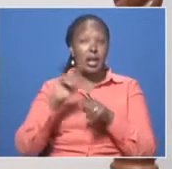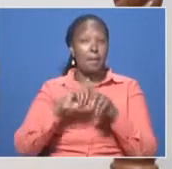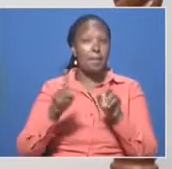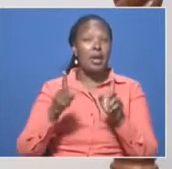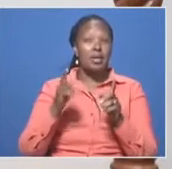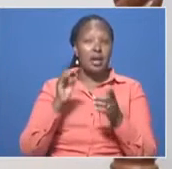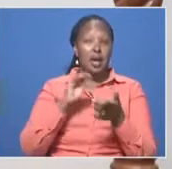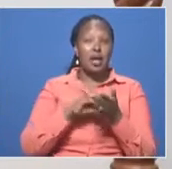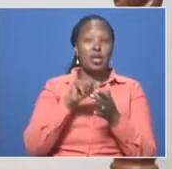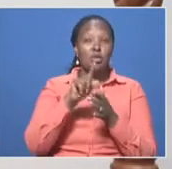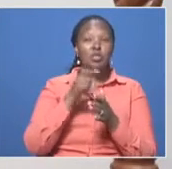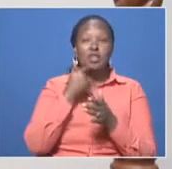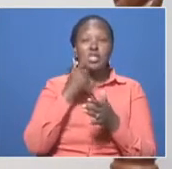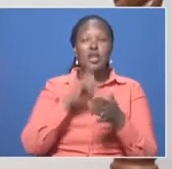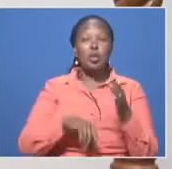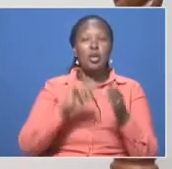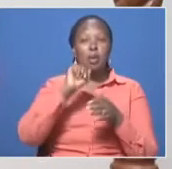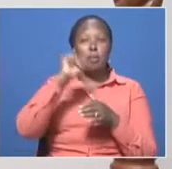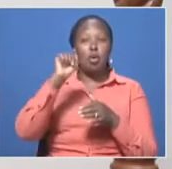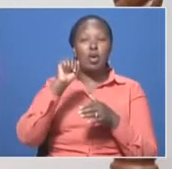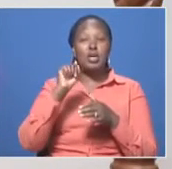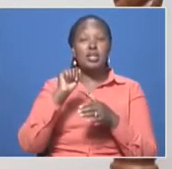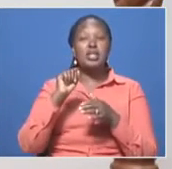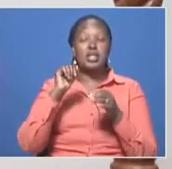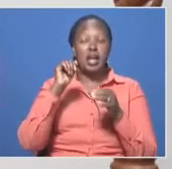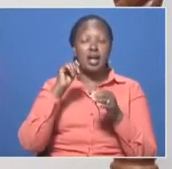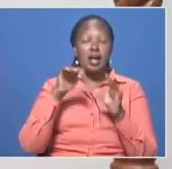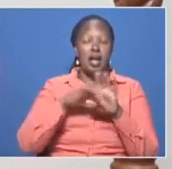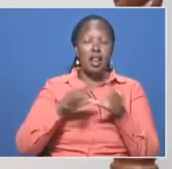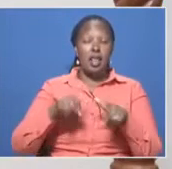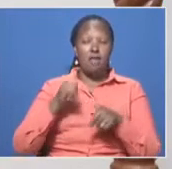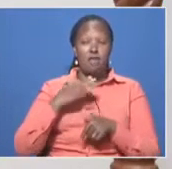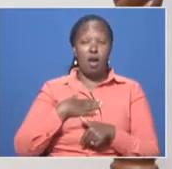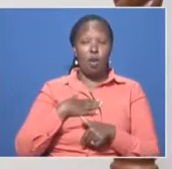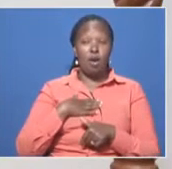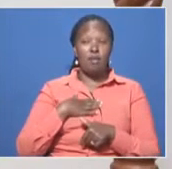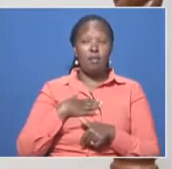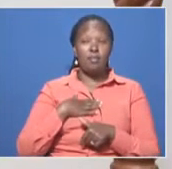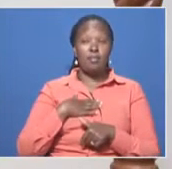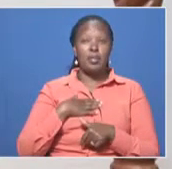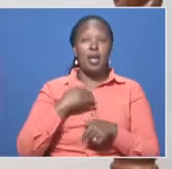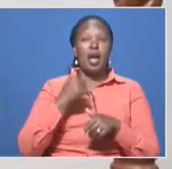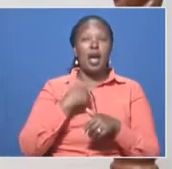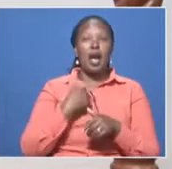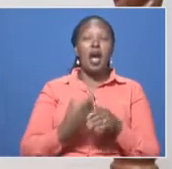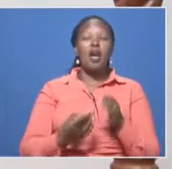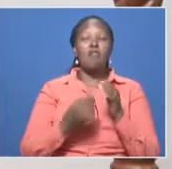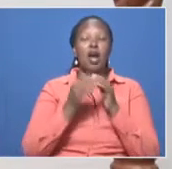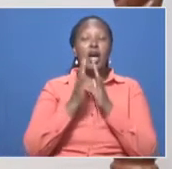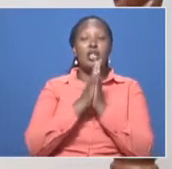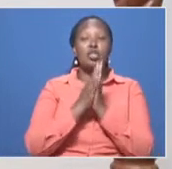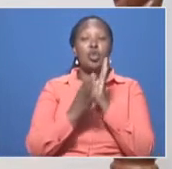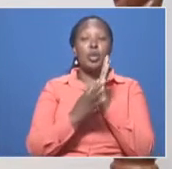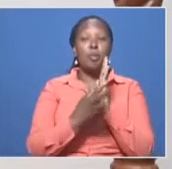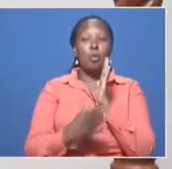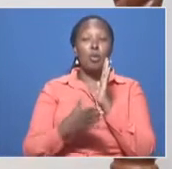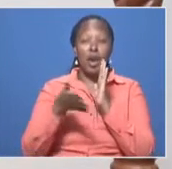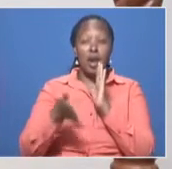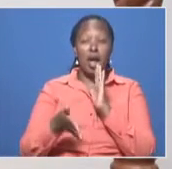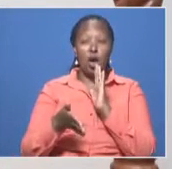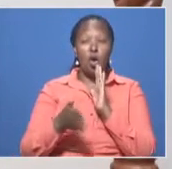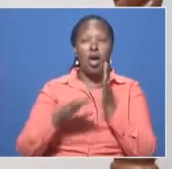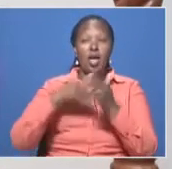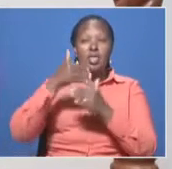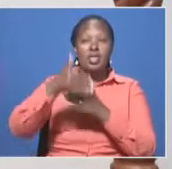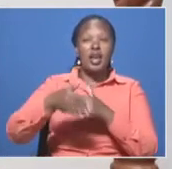again, you have equally said that politics is running our lives. And so there's a popular narrative right now that the